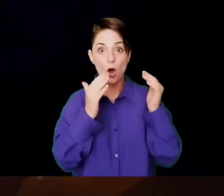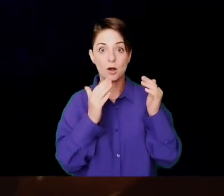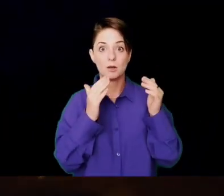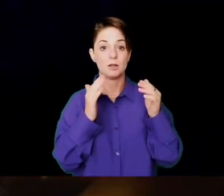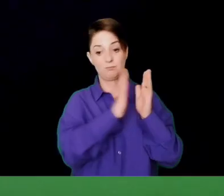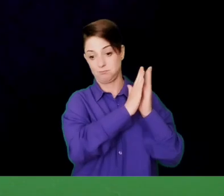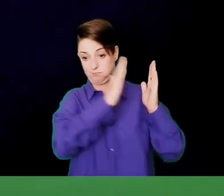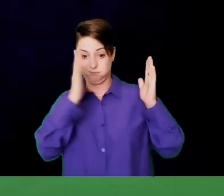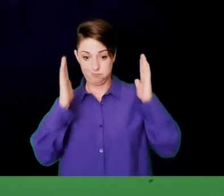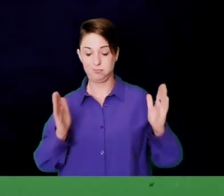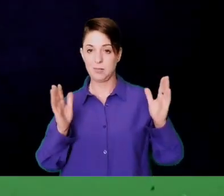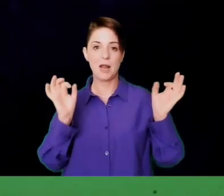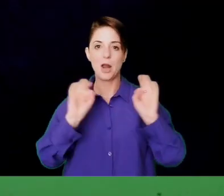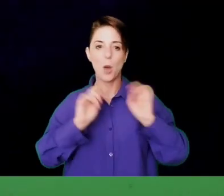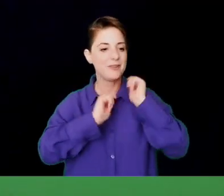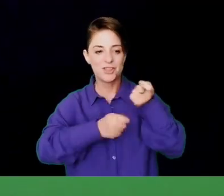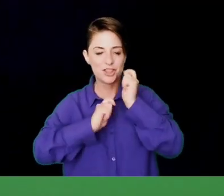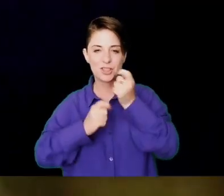war. Nobody had been fishing as such.